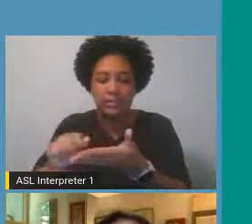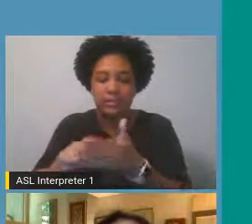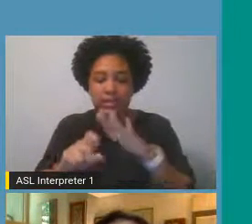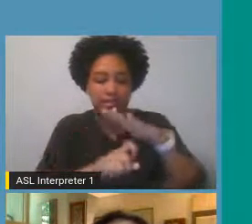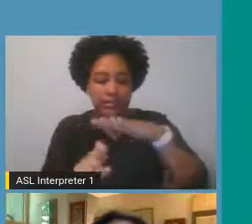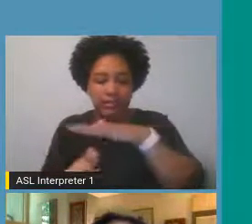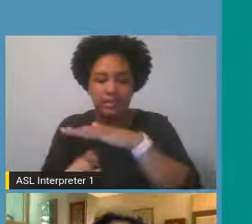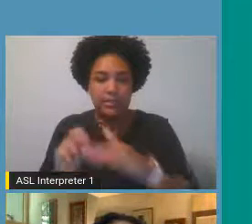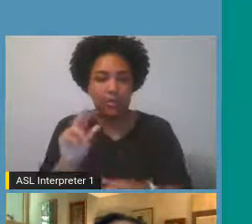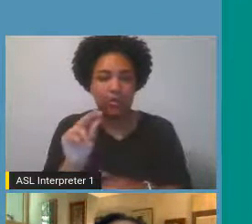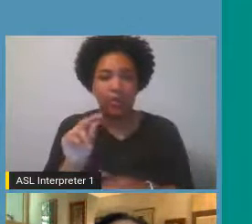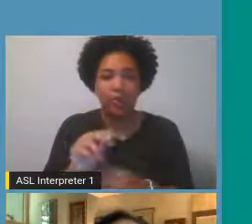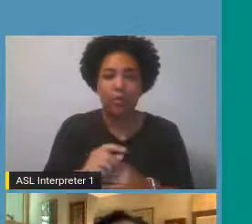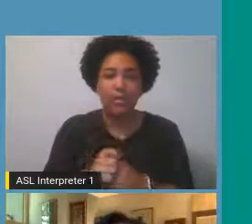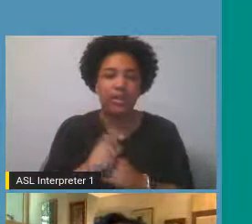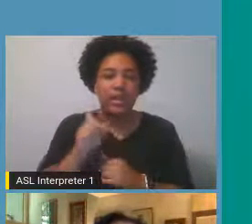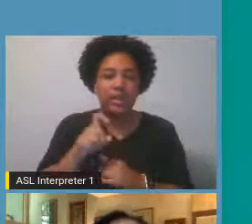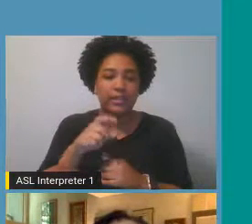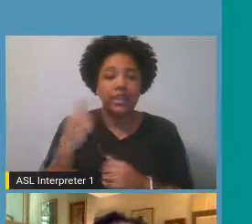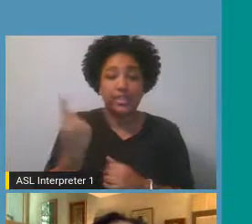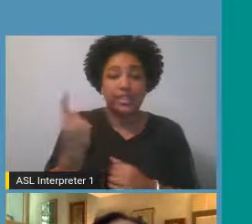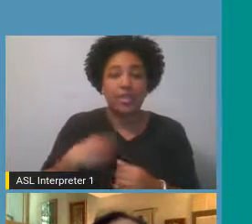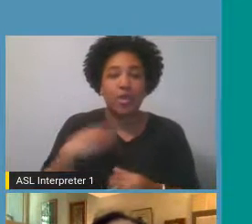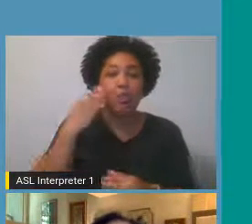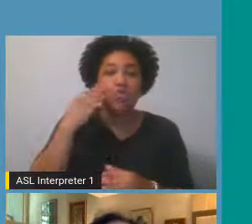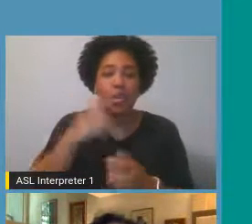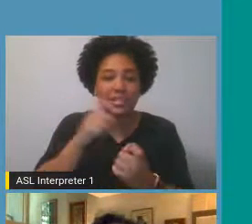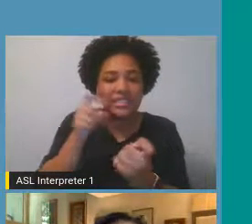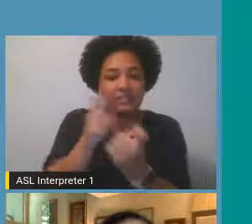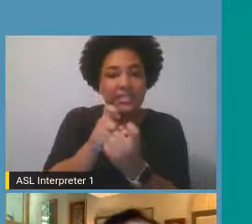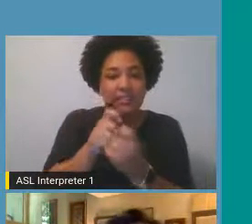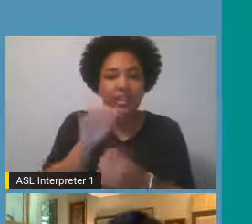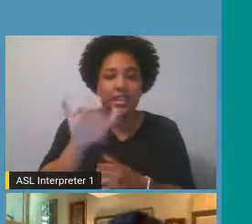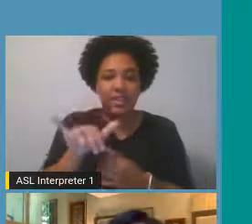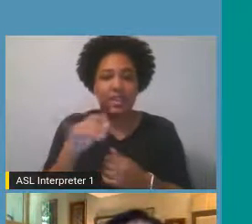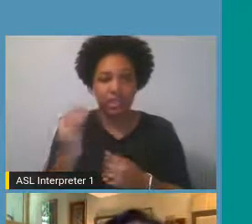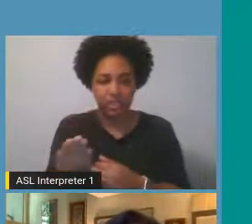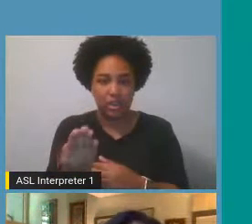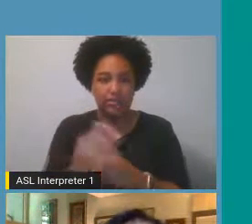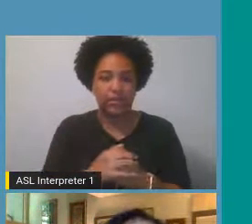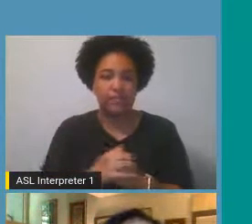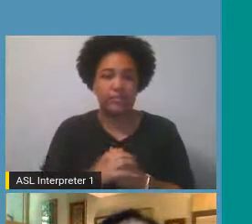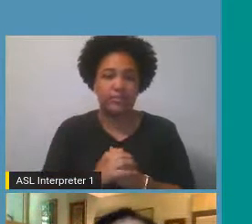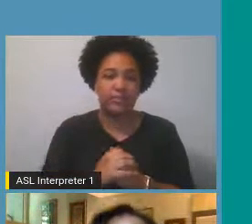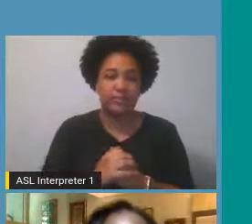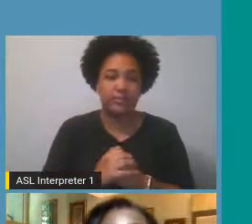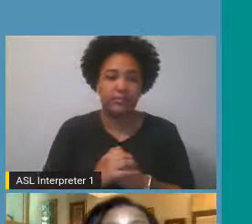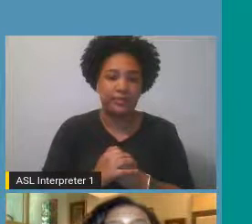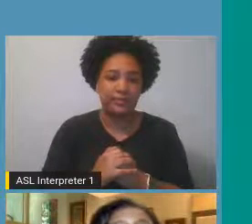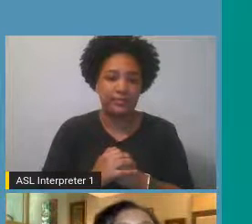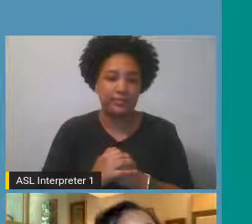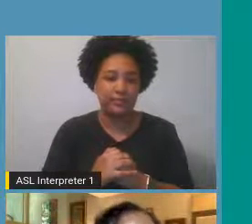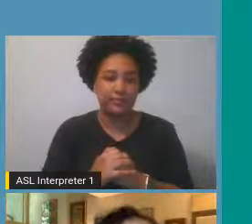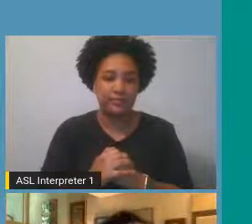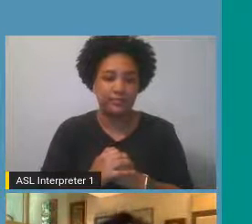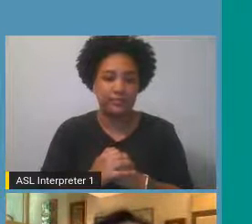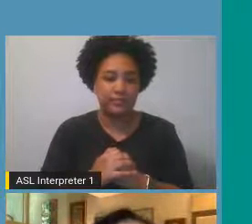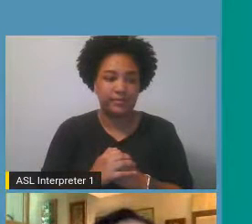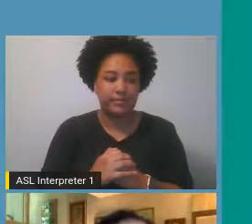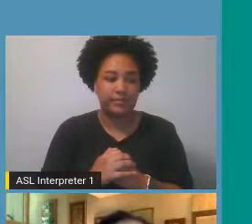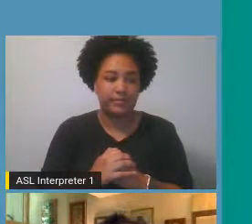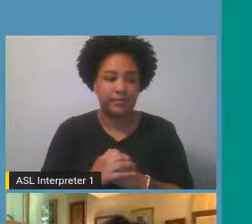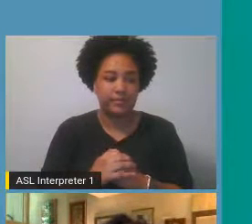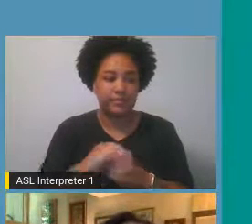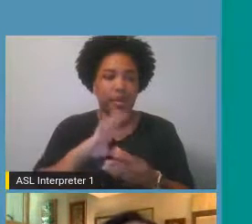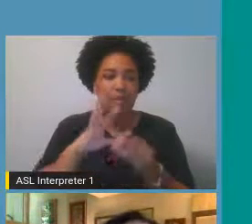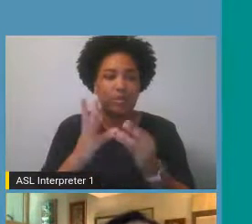a recap of you know, collection, grouping, and description, because you've now inventoried your collection. Do you have the